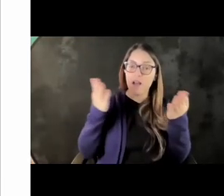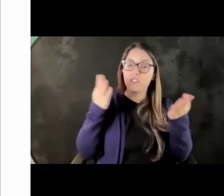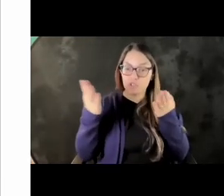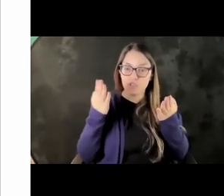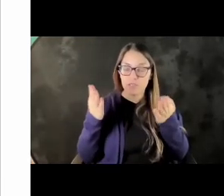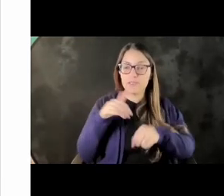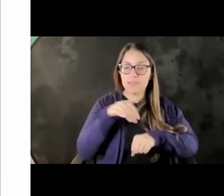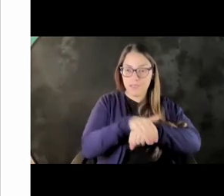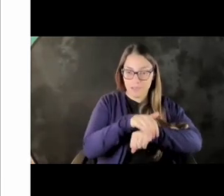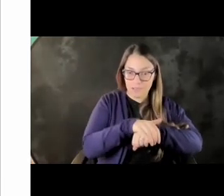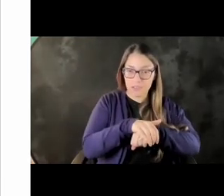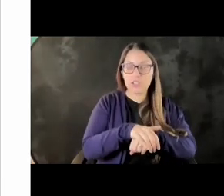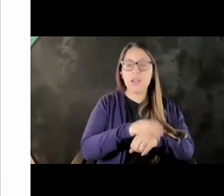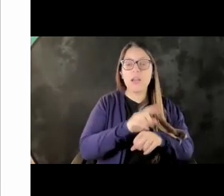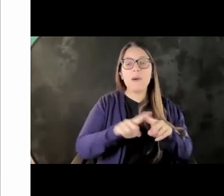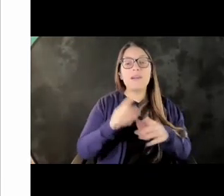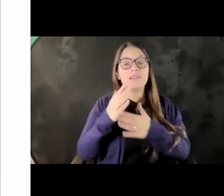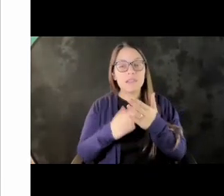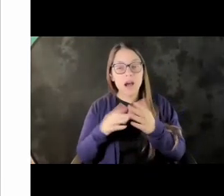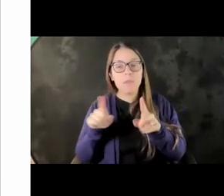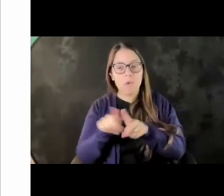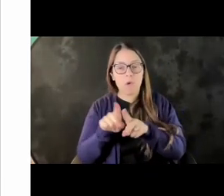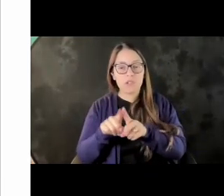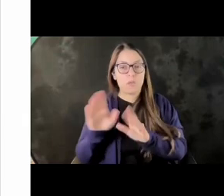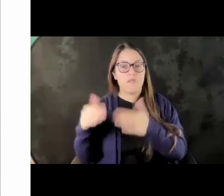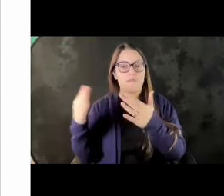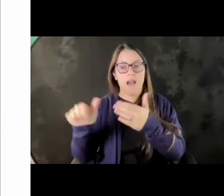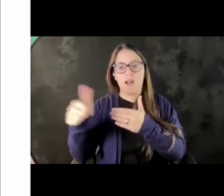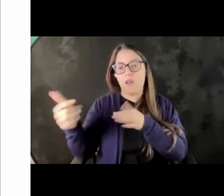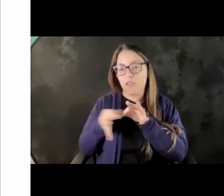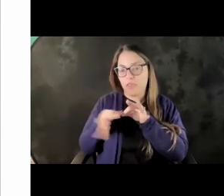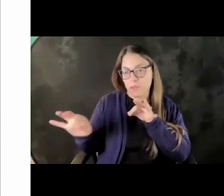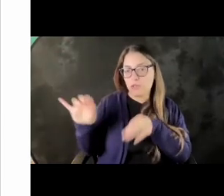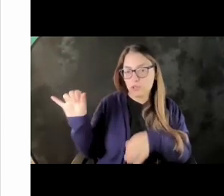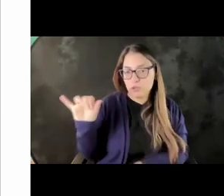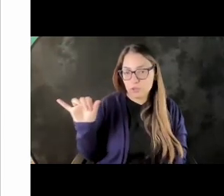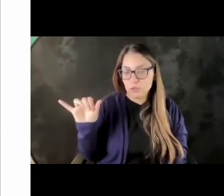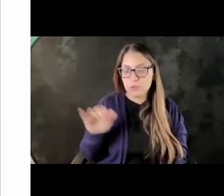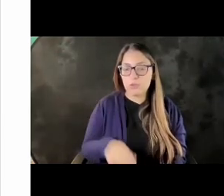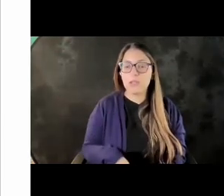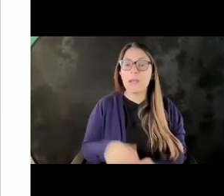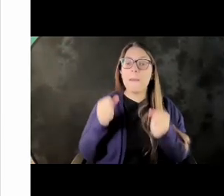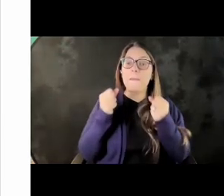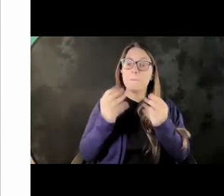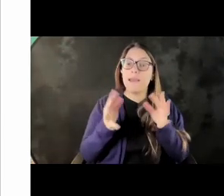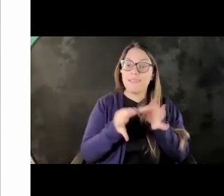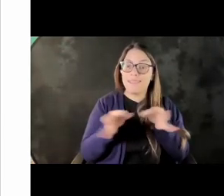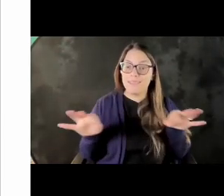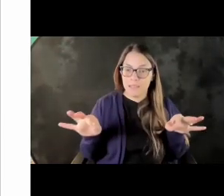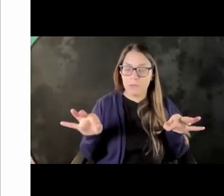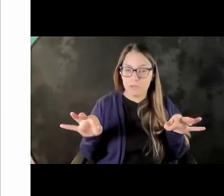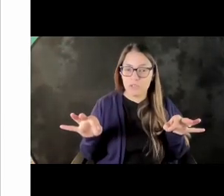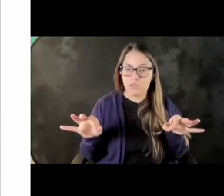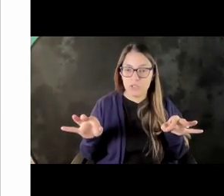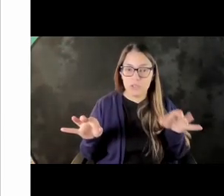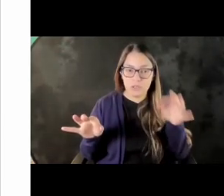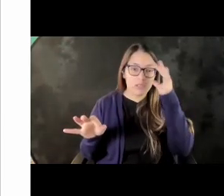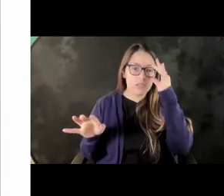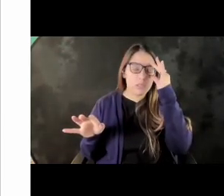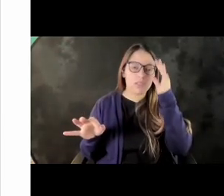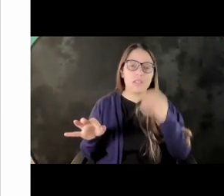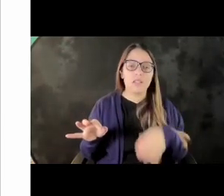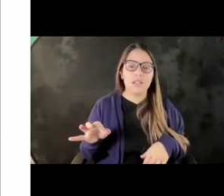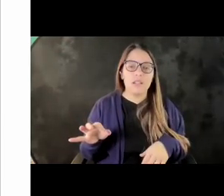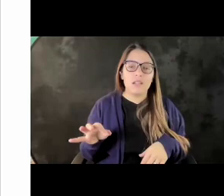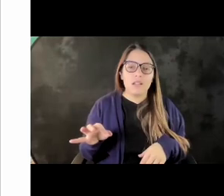in English, but they also provide them in other languages, with many of those languages mirroring